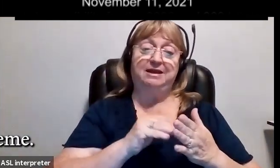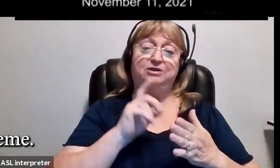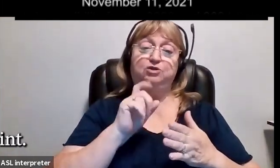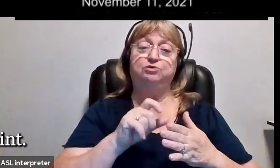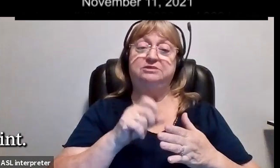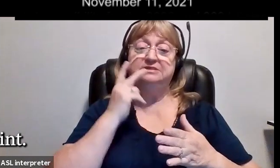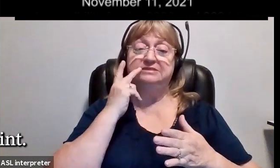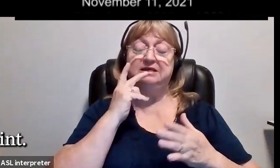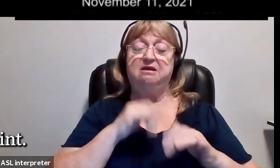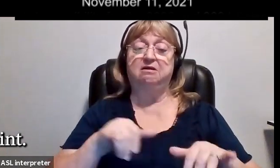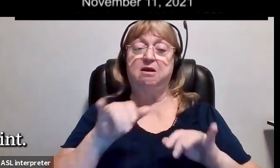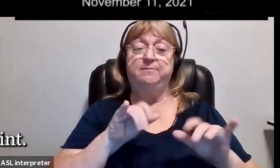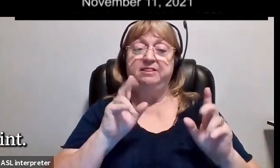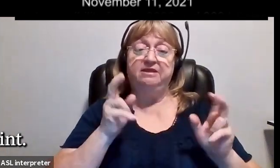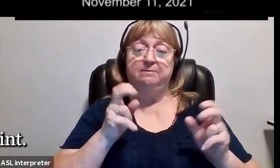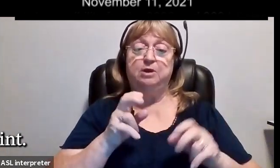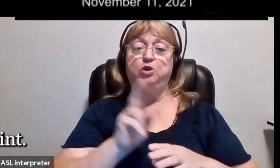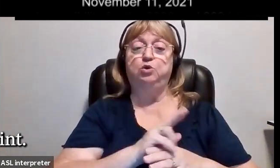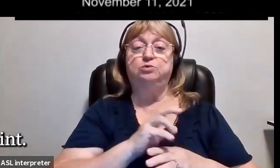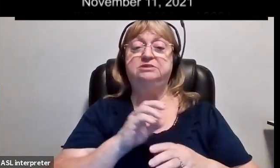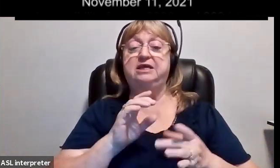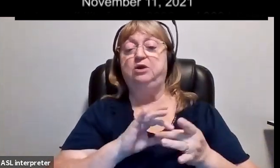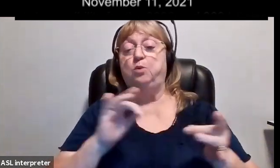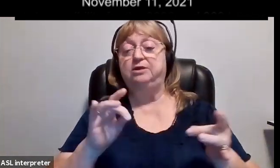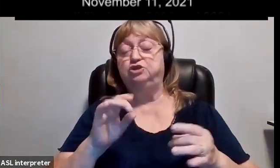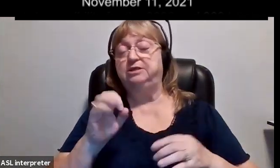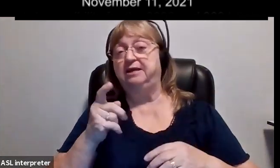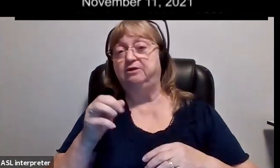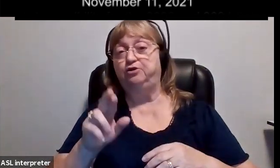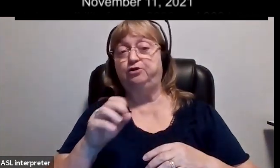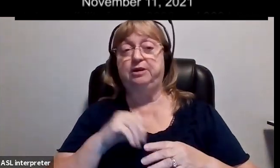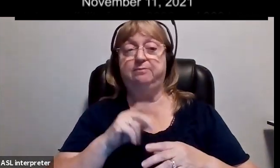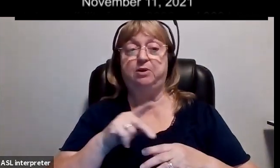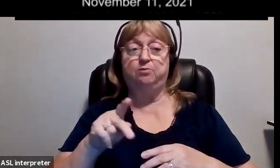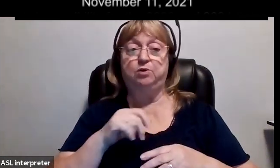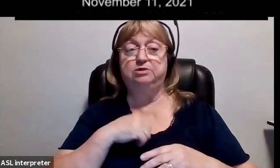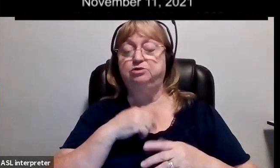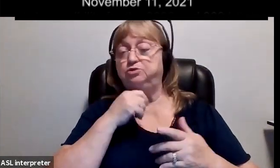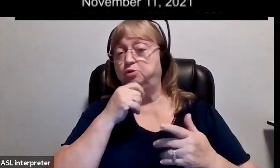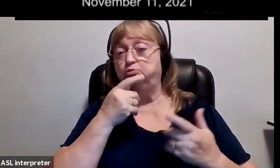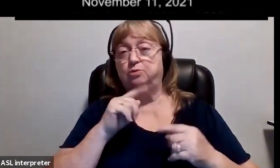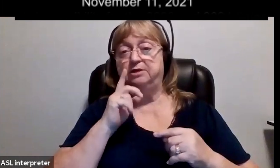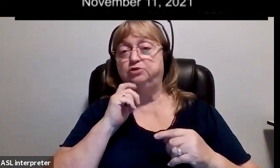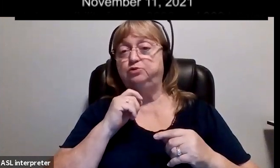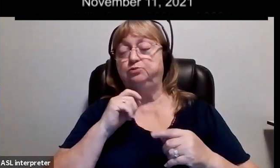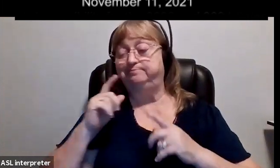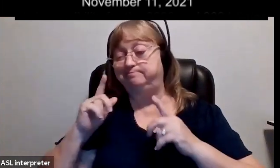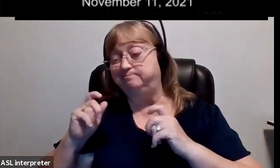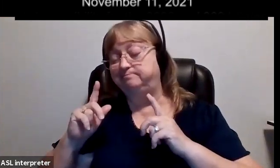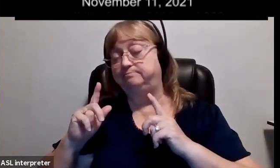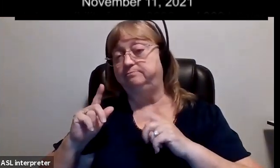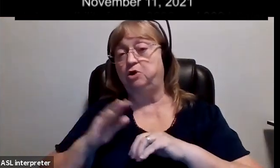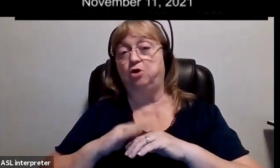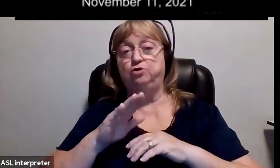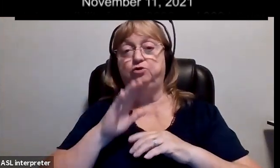common theme. Use the equation editor in PowerPoint. Don't try to snap a picture on your